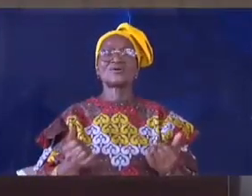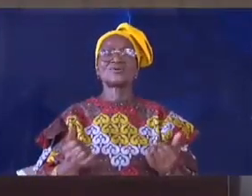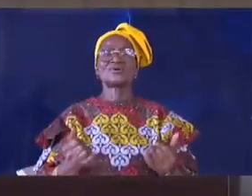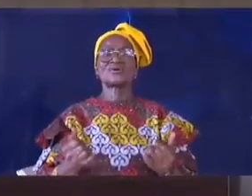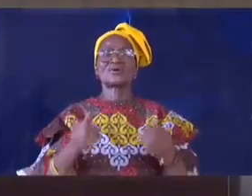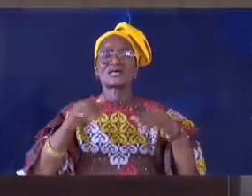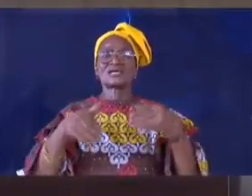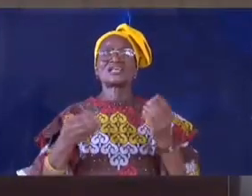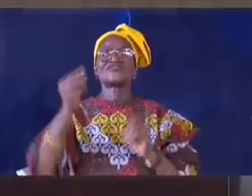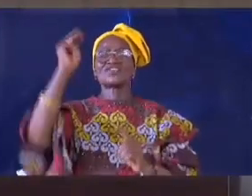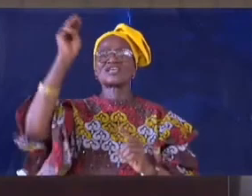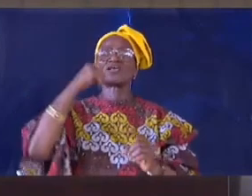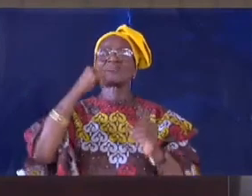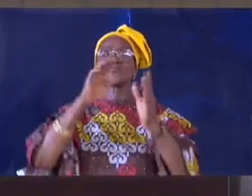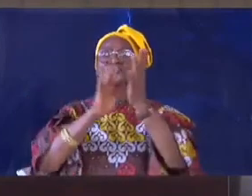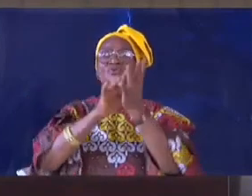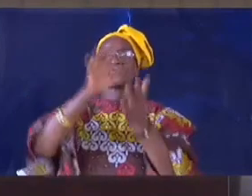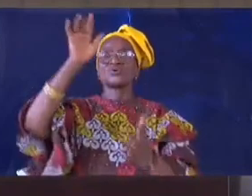Give him glory.